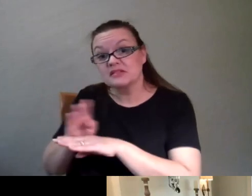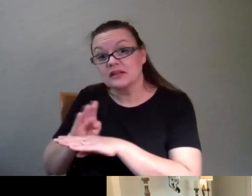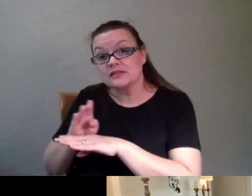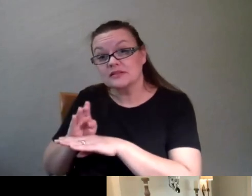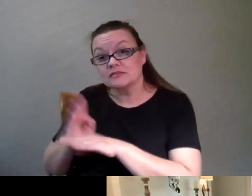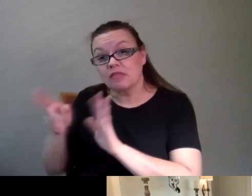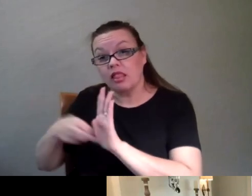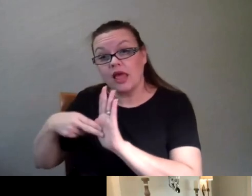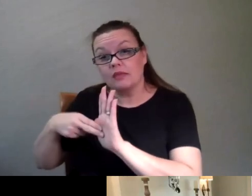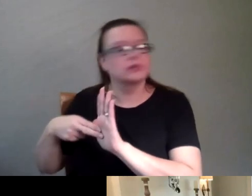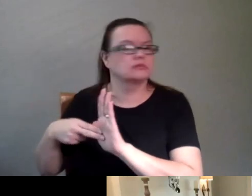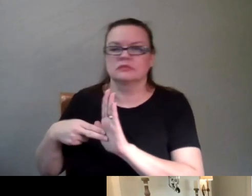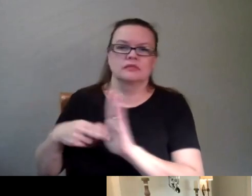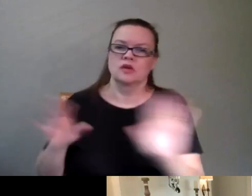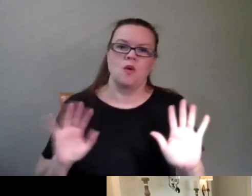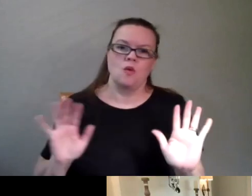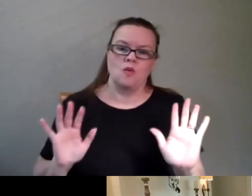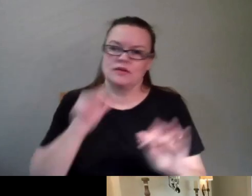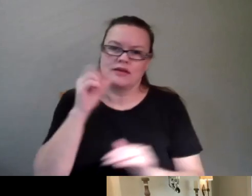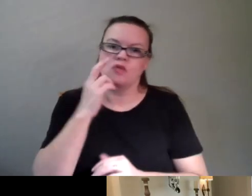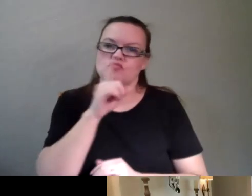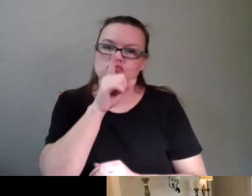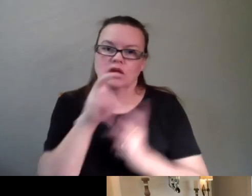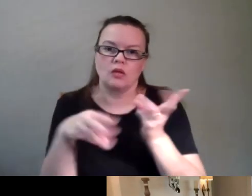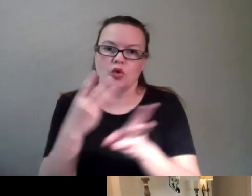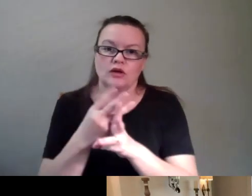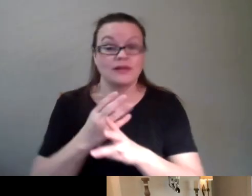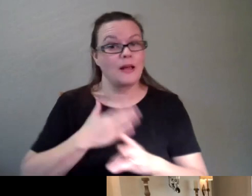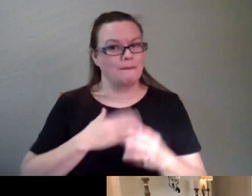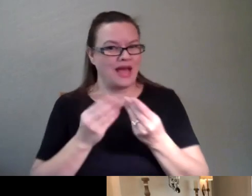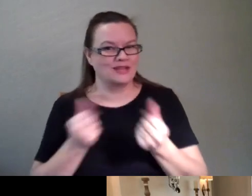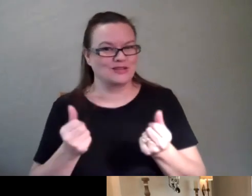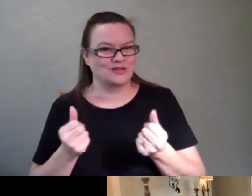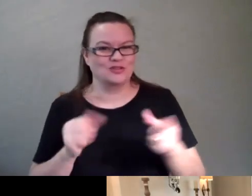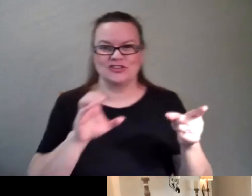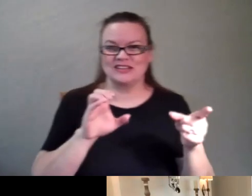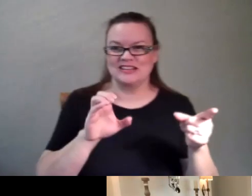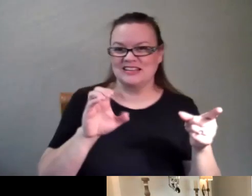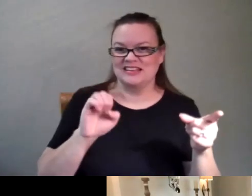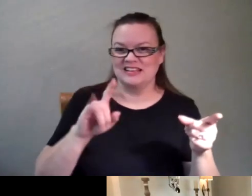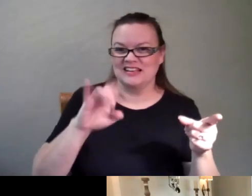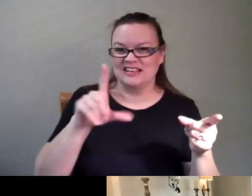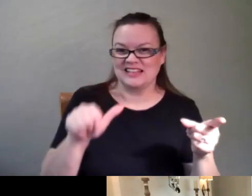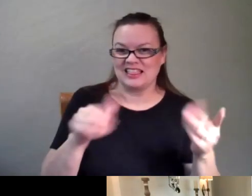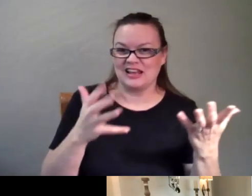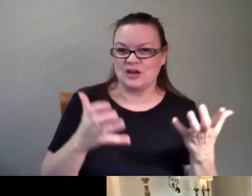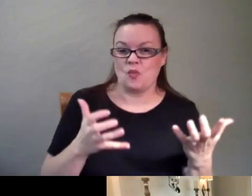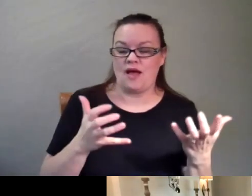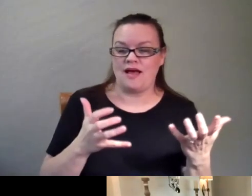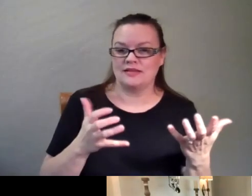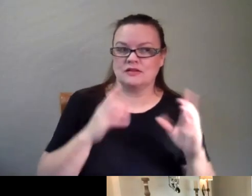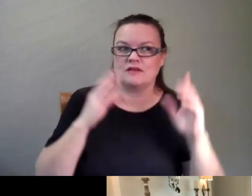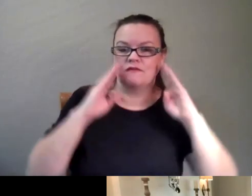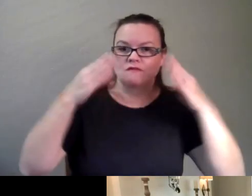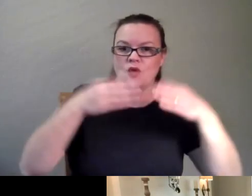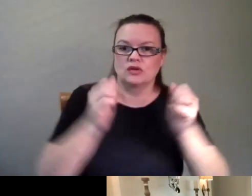but that's not the reality. My solution, Celinda, of course, would like to get it down to small contributions.